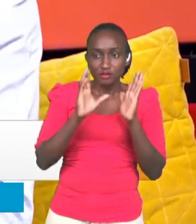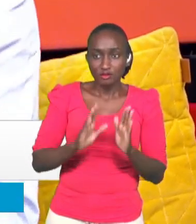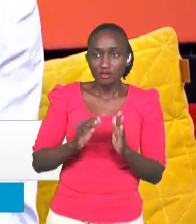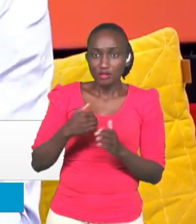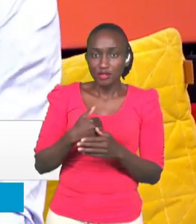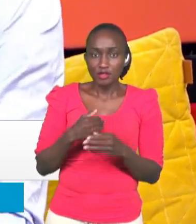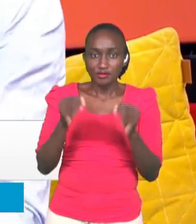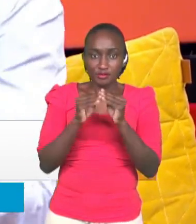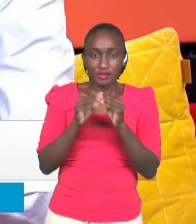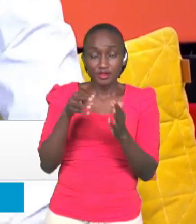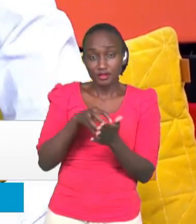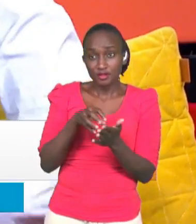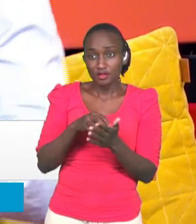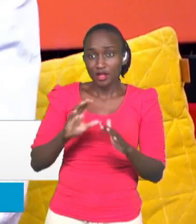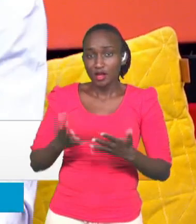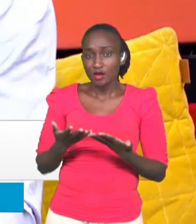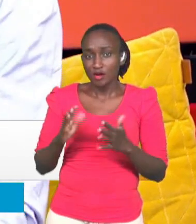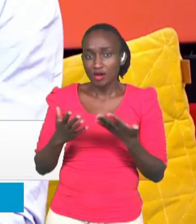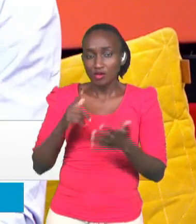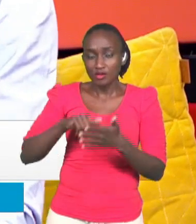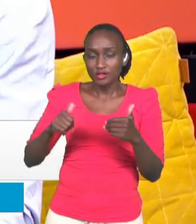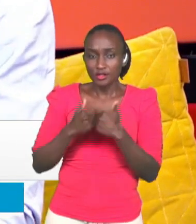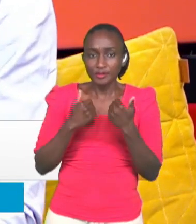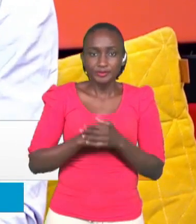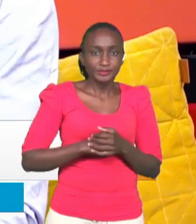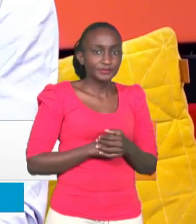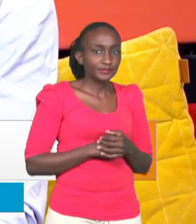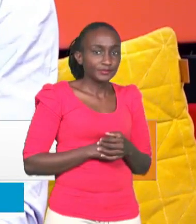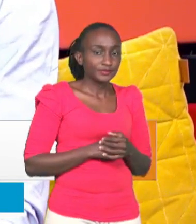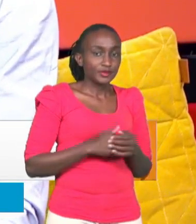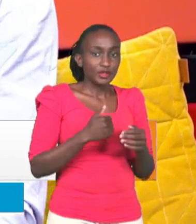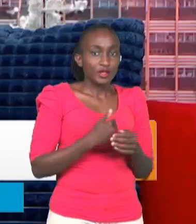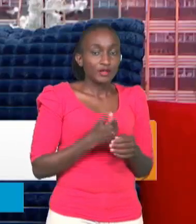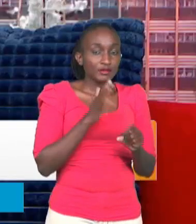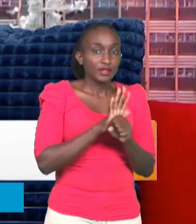met such cases. How is it so far on the ground? Yeah, there's a lot of,